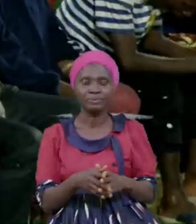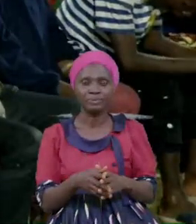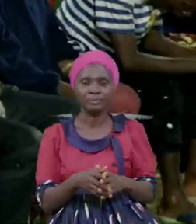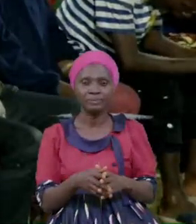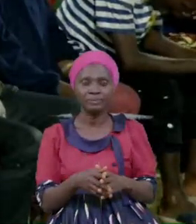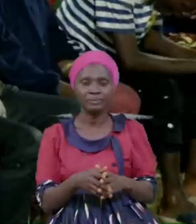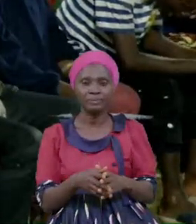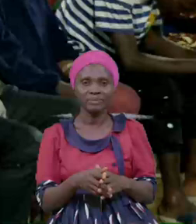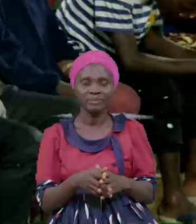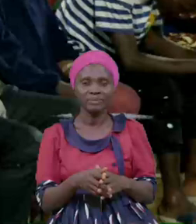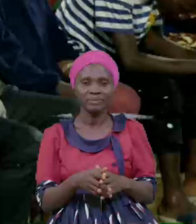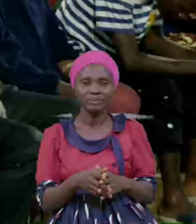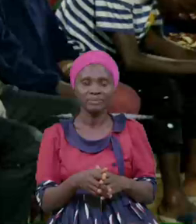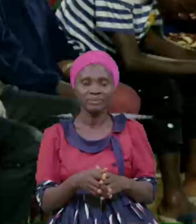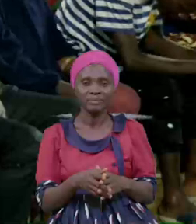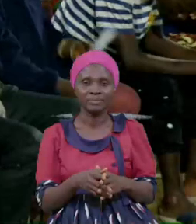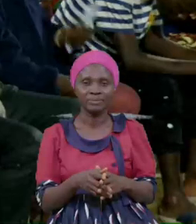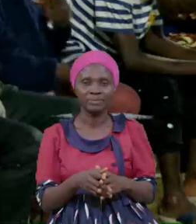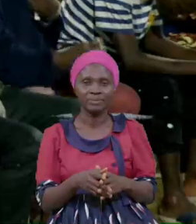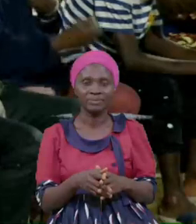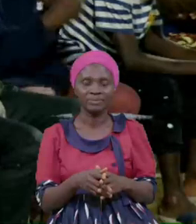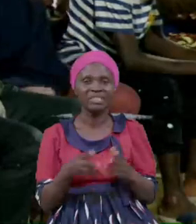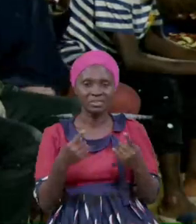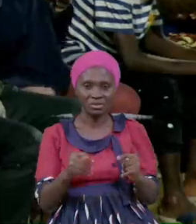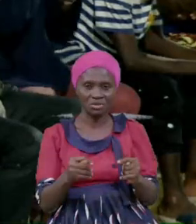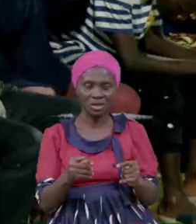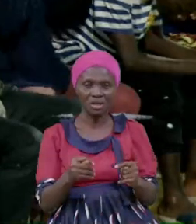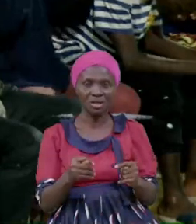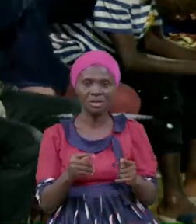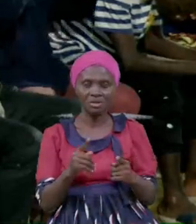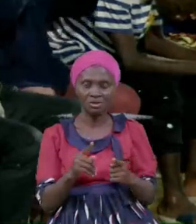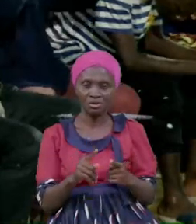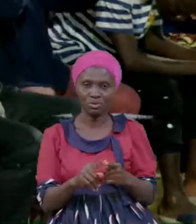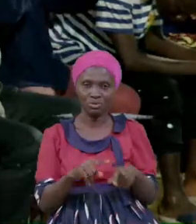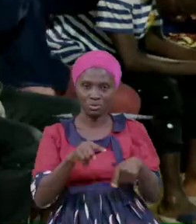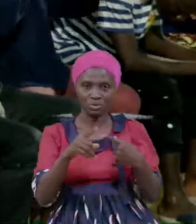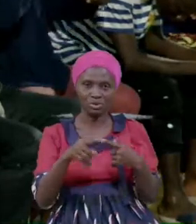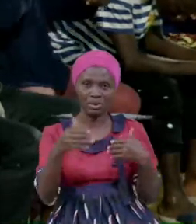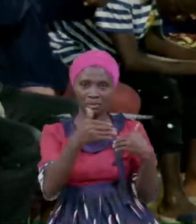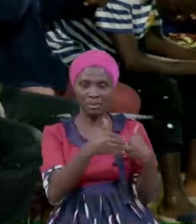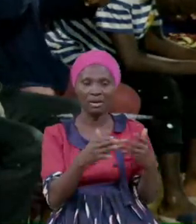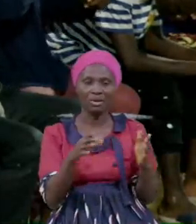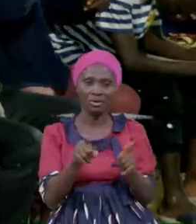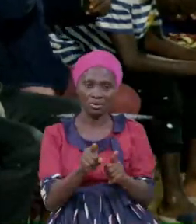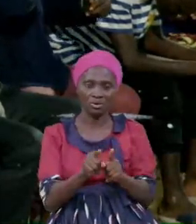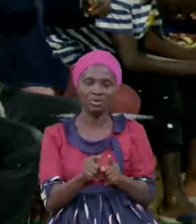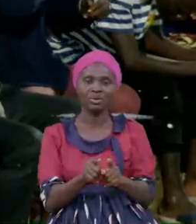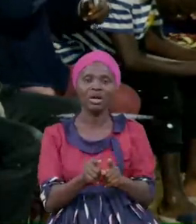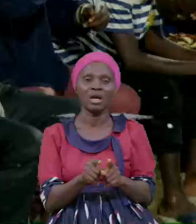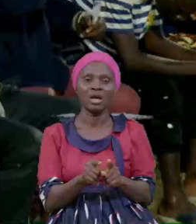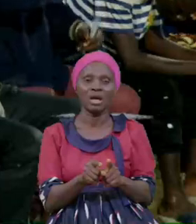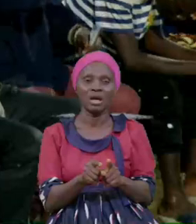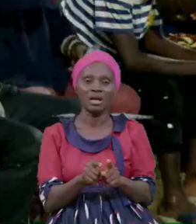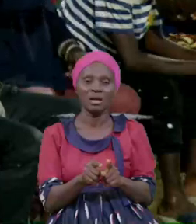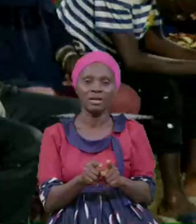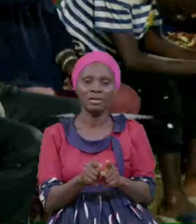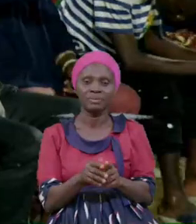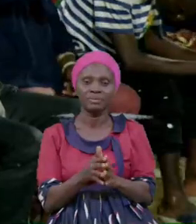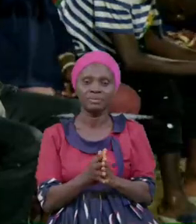Please try and get to the back as well, and to the